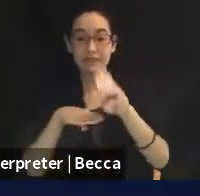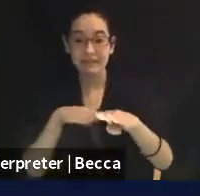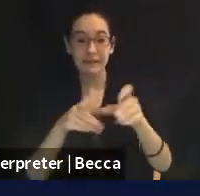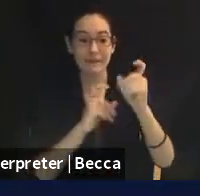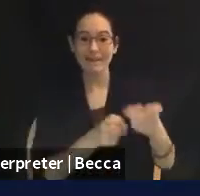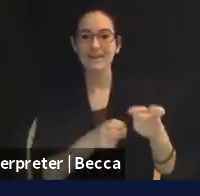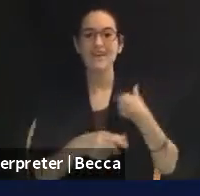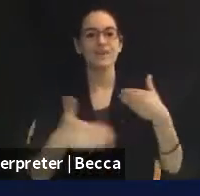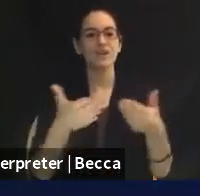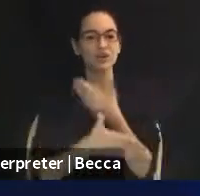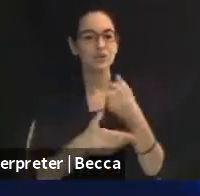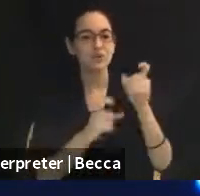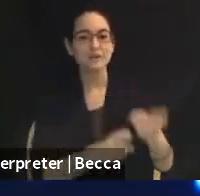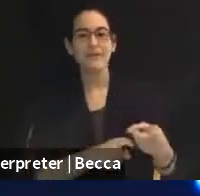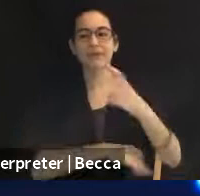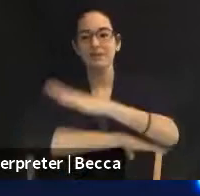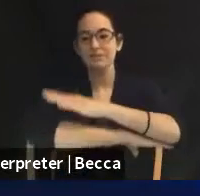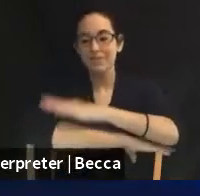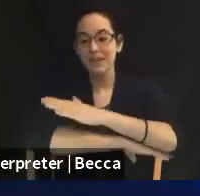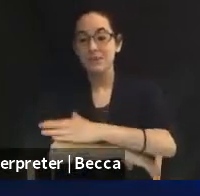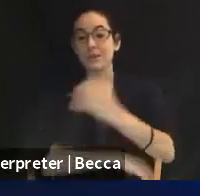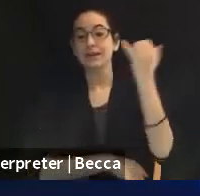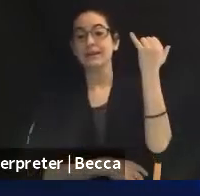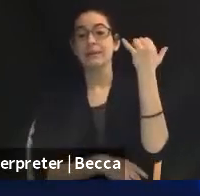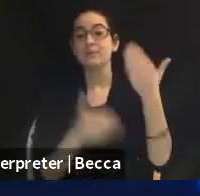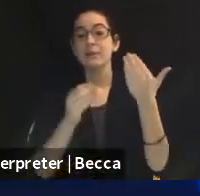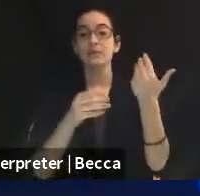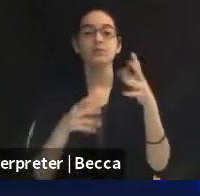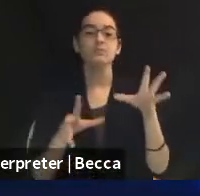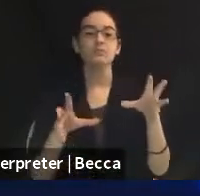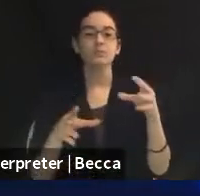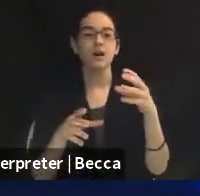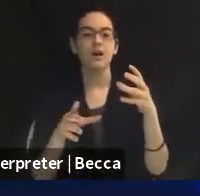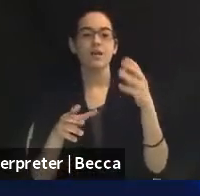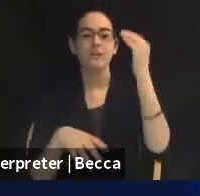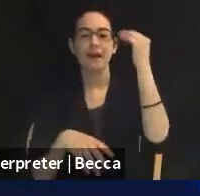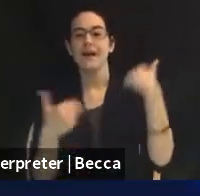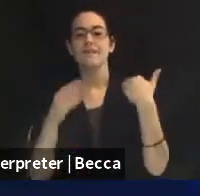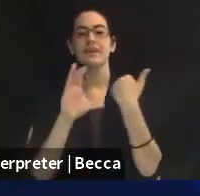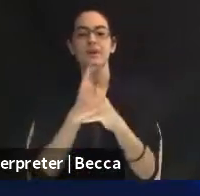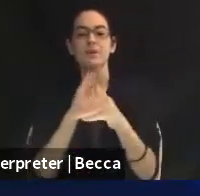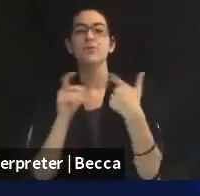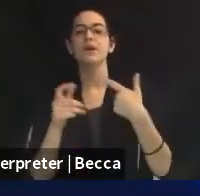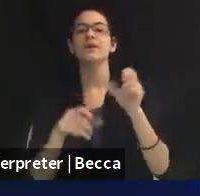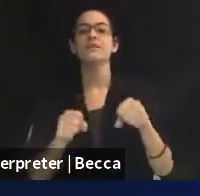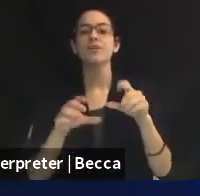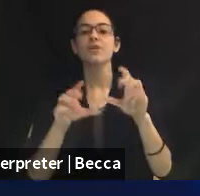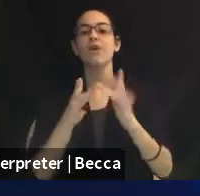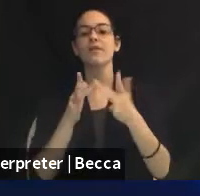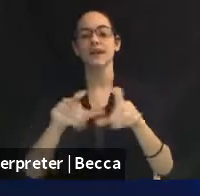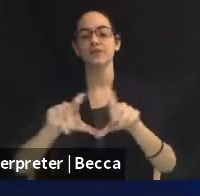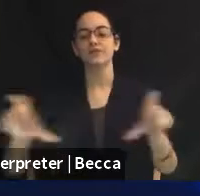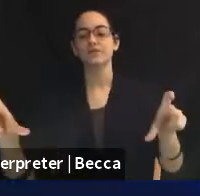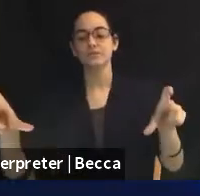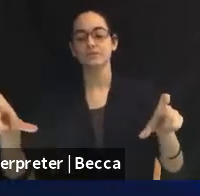online giving platform. If you've been hanging out with us, you would have gotten an email about it. But you can also still go to gatewaychurch.com/give. You can sign